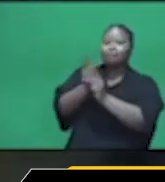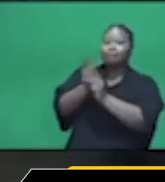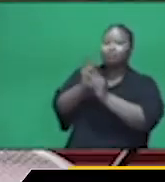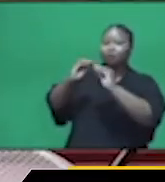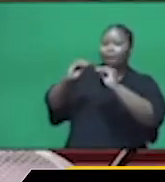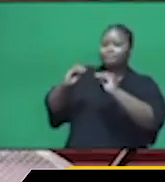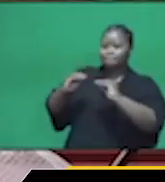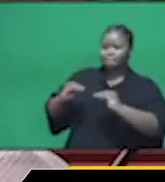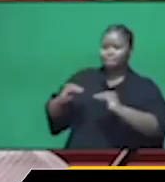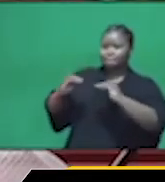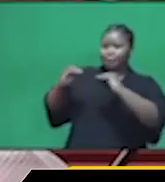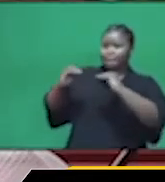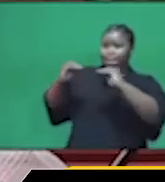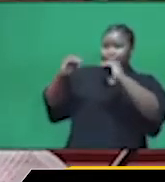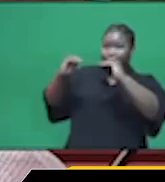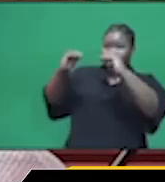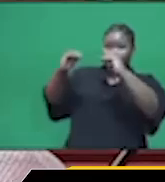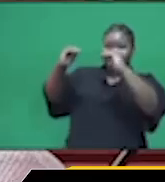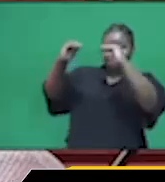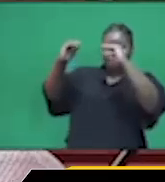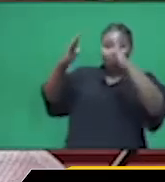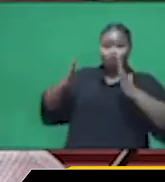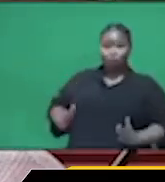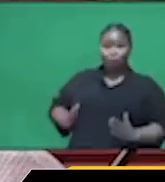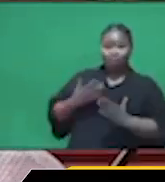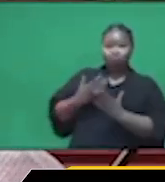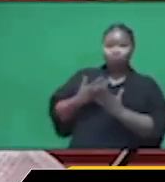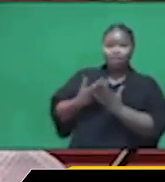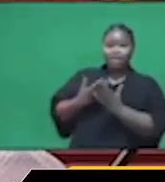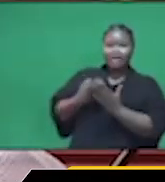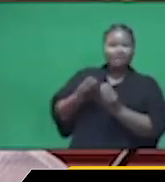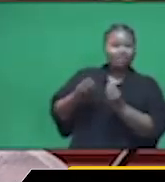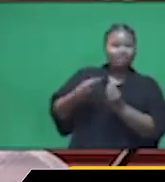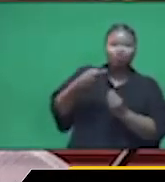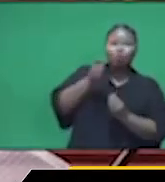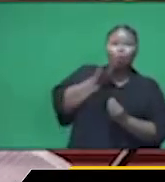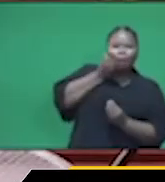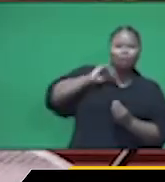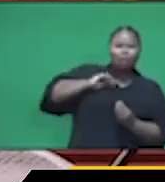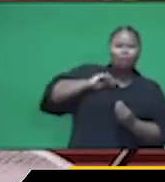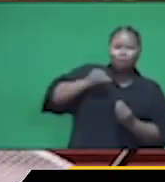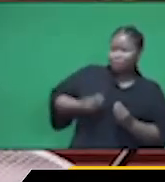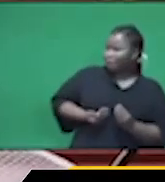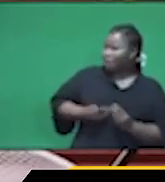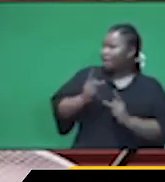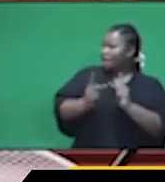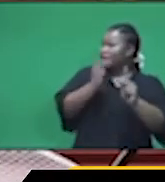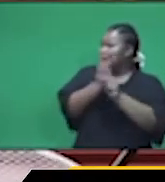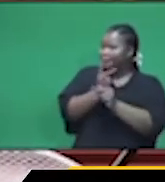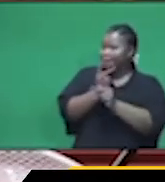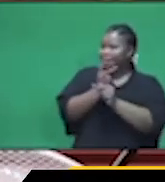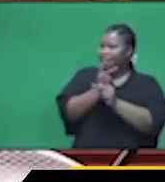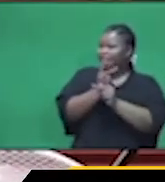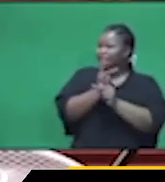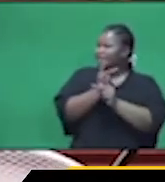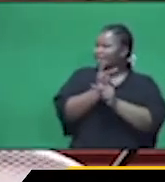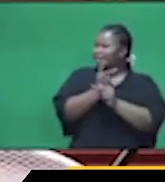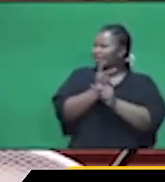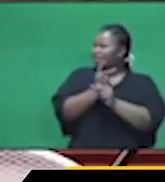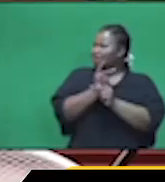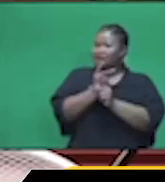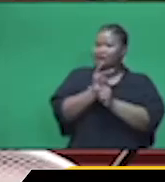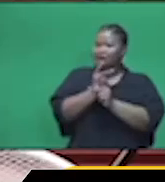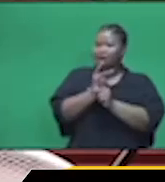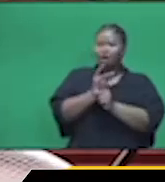women emancipation and gender inequality. Most significantly, you have hoisted high the banner of